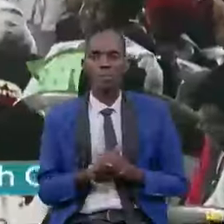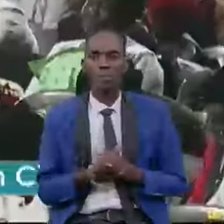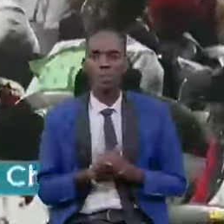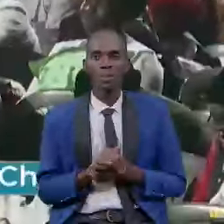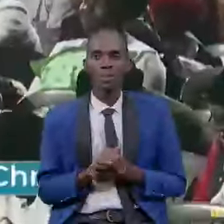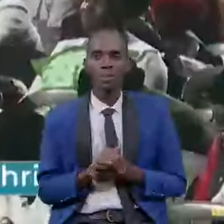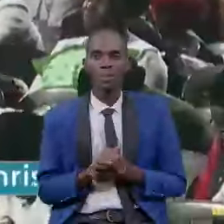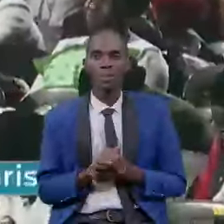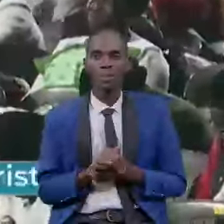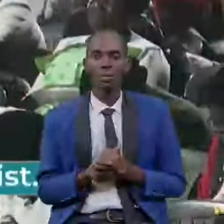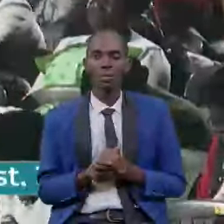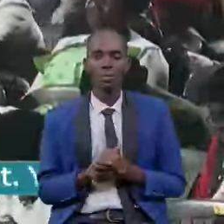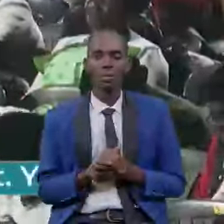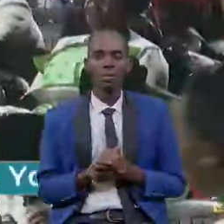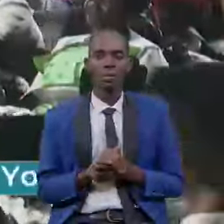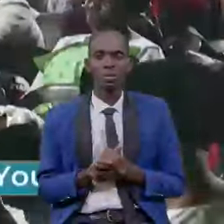Indicate.